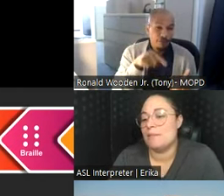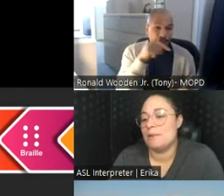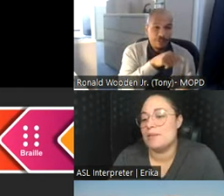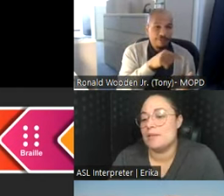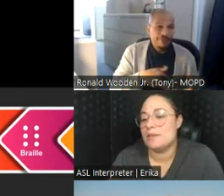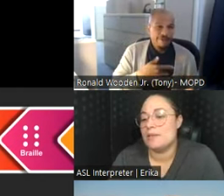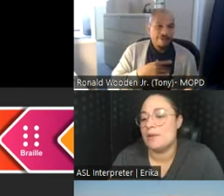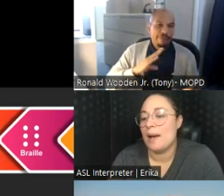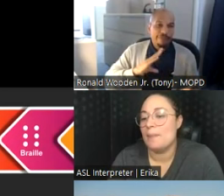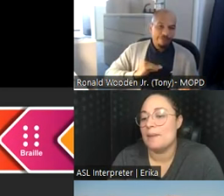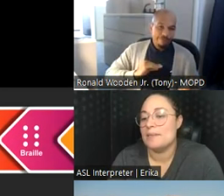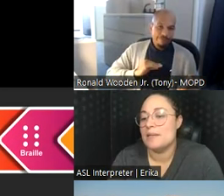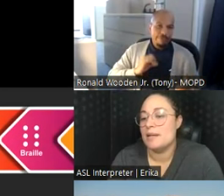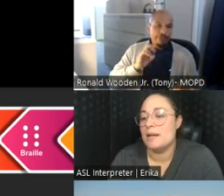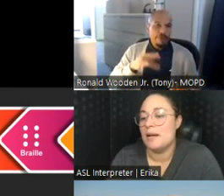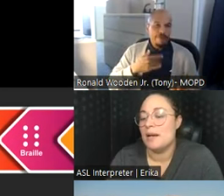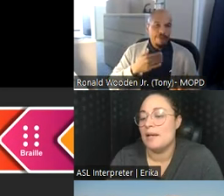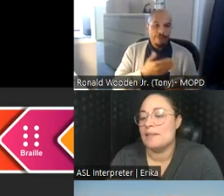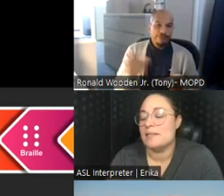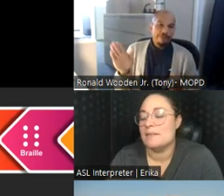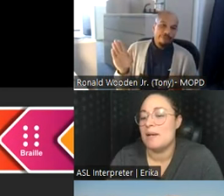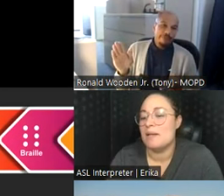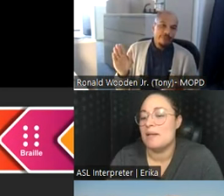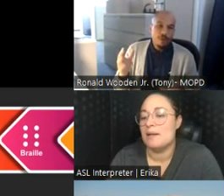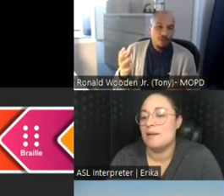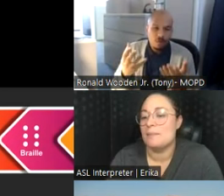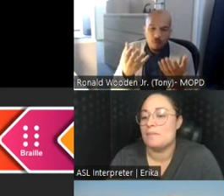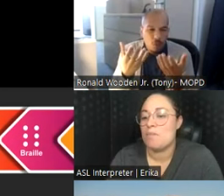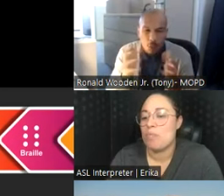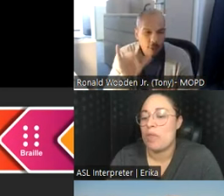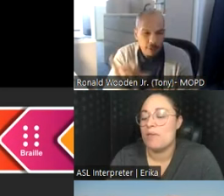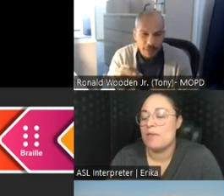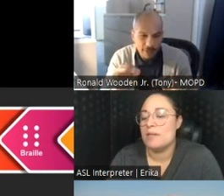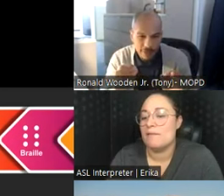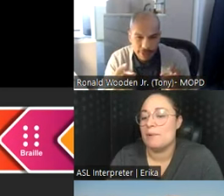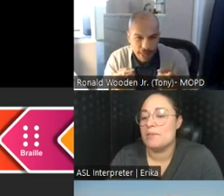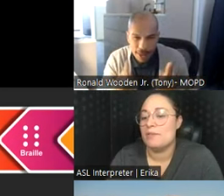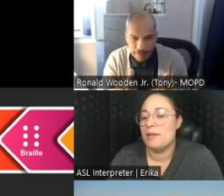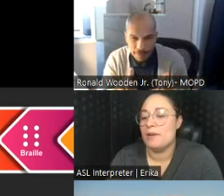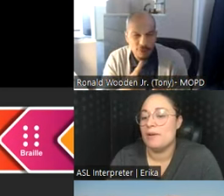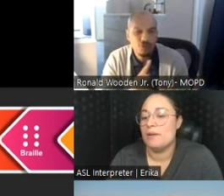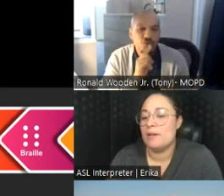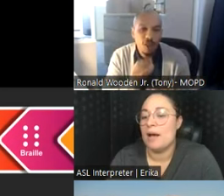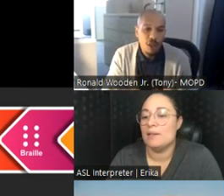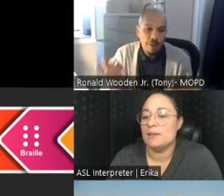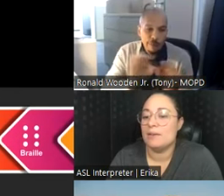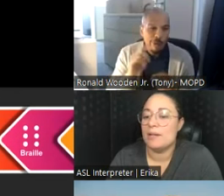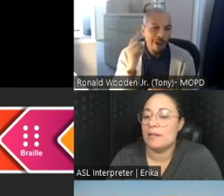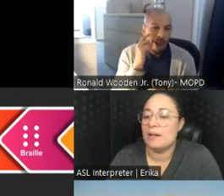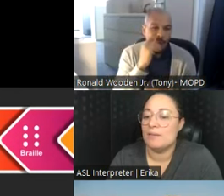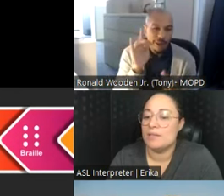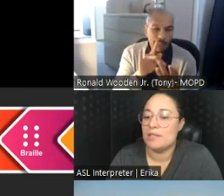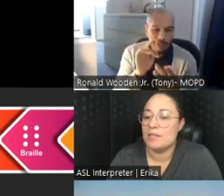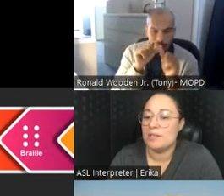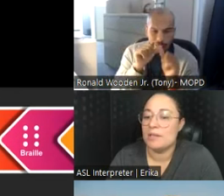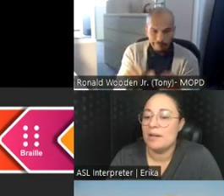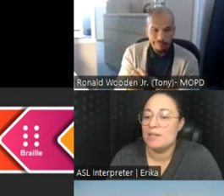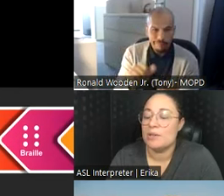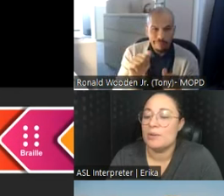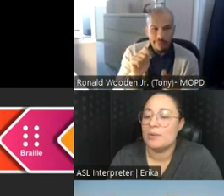deaf person. So that happens. It does make the deaf person feel not included in the